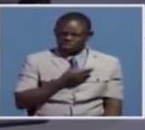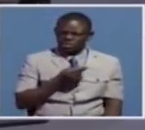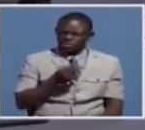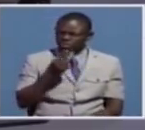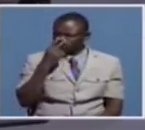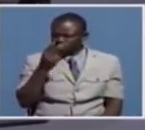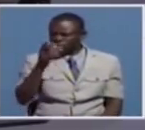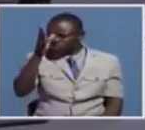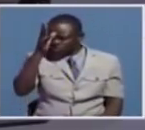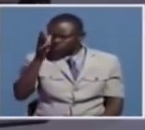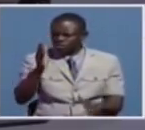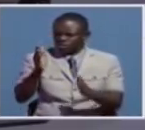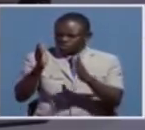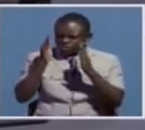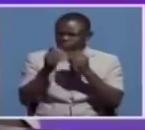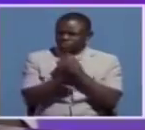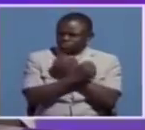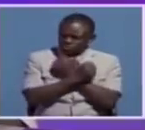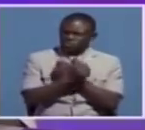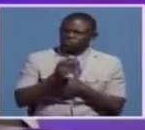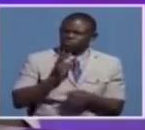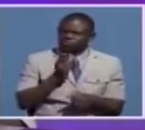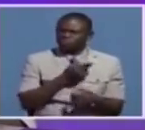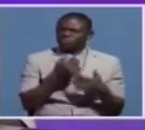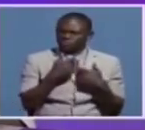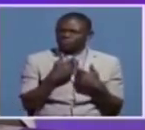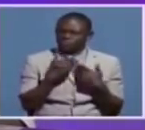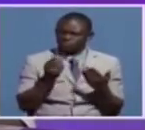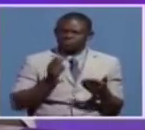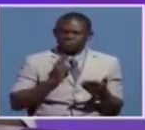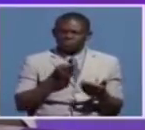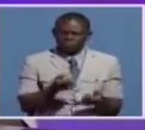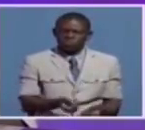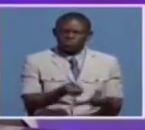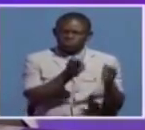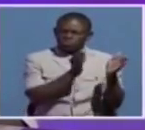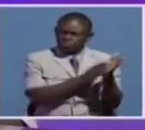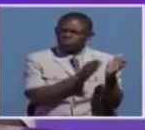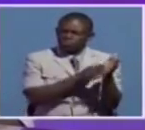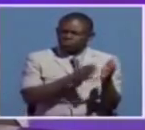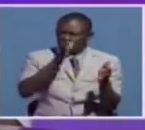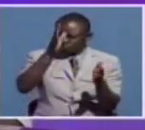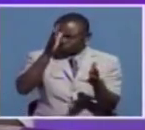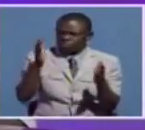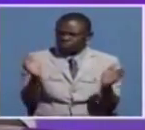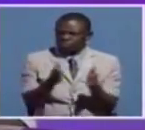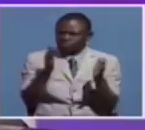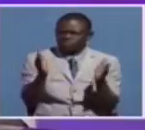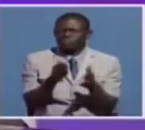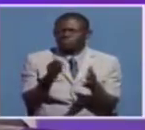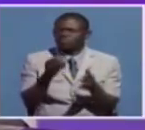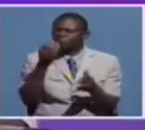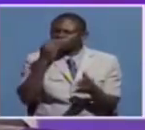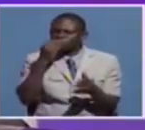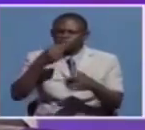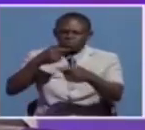school. Okay, he still made sure that we had enough food, enough love, and he made sure my mom stayed with us